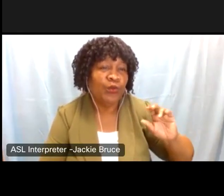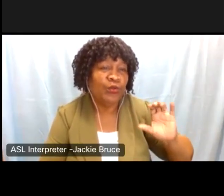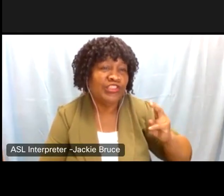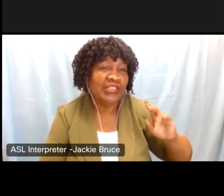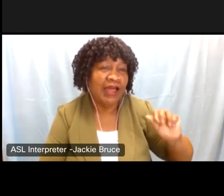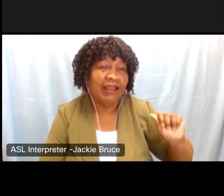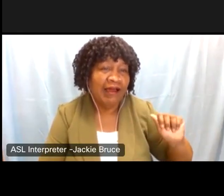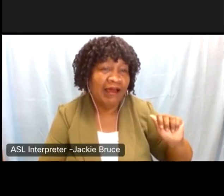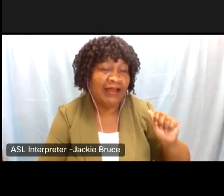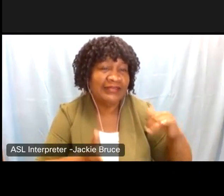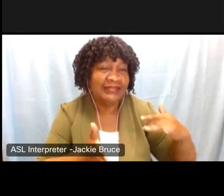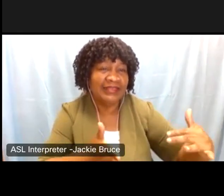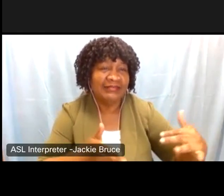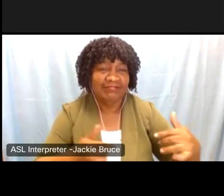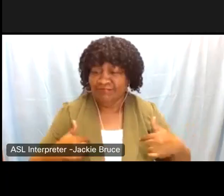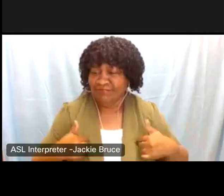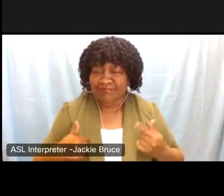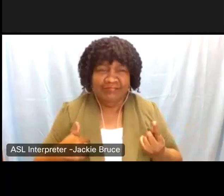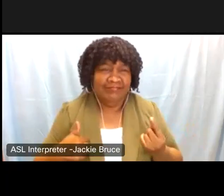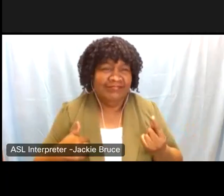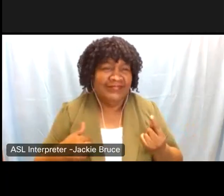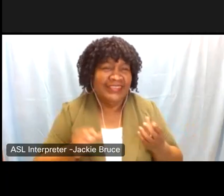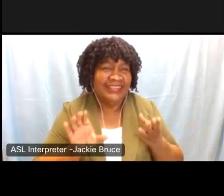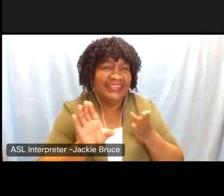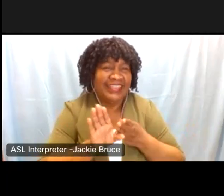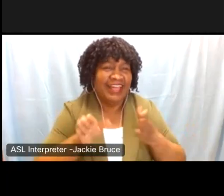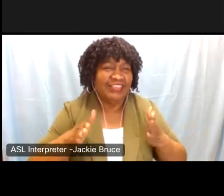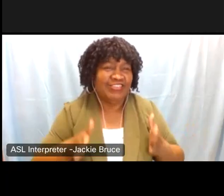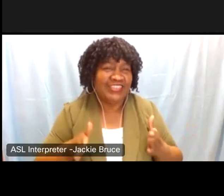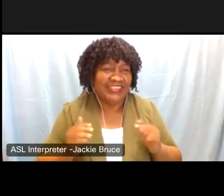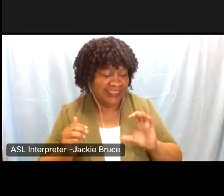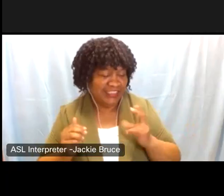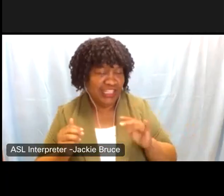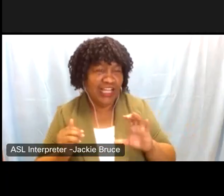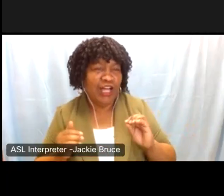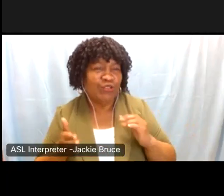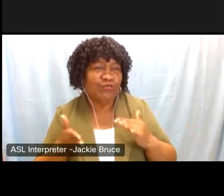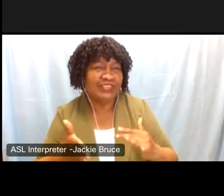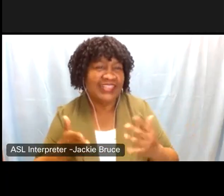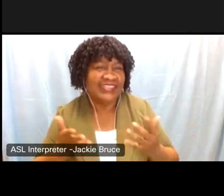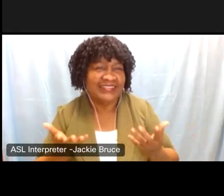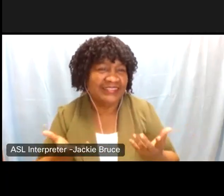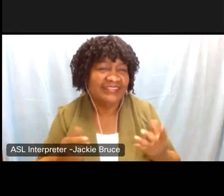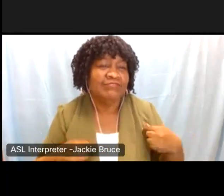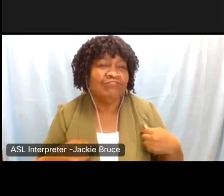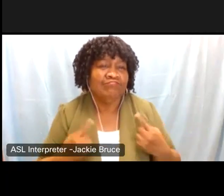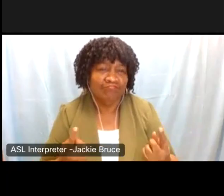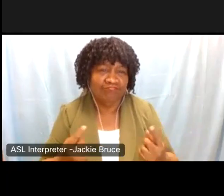what is a psychologist going to do in Chicano Studies? Chicano studies historically had been